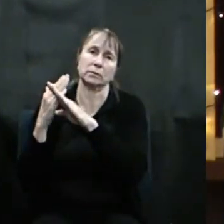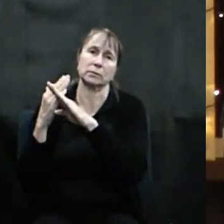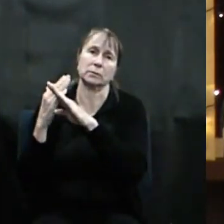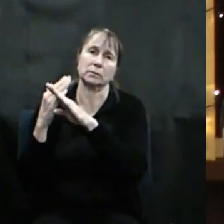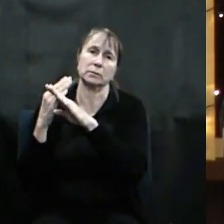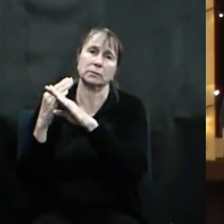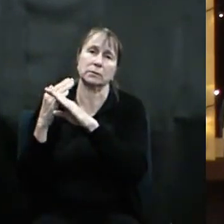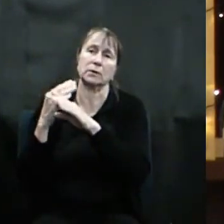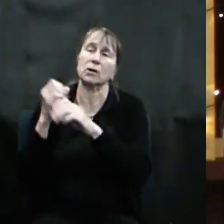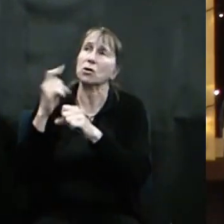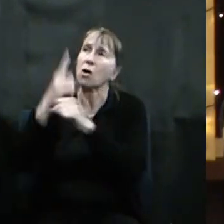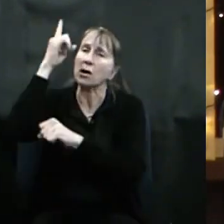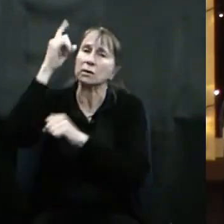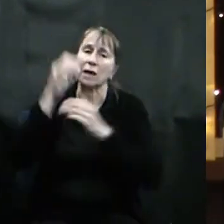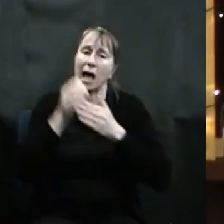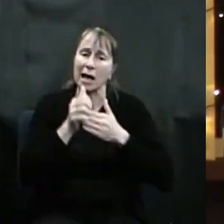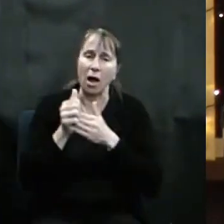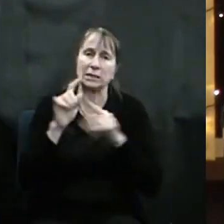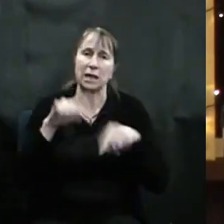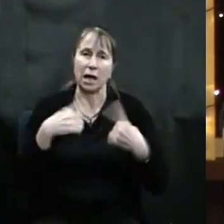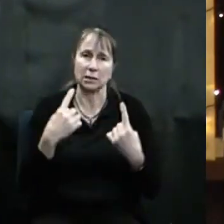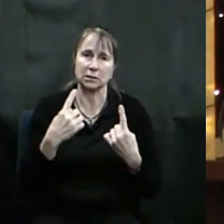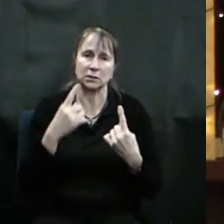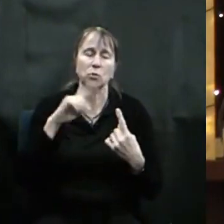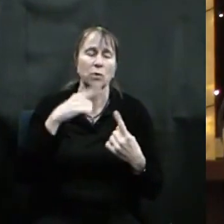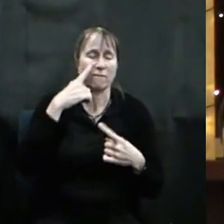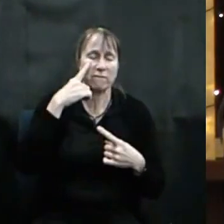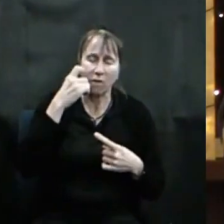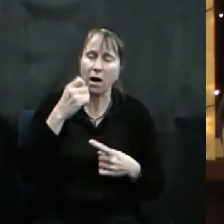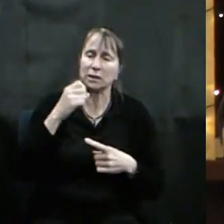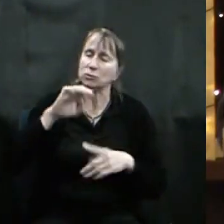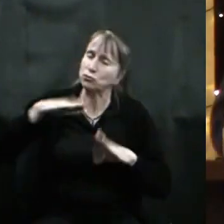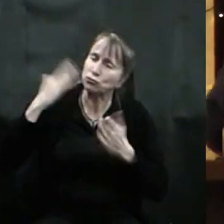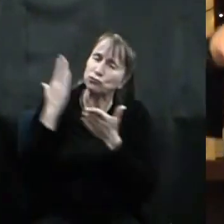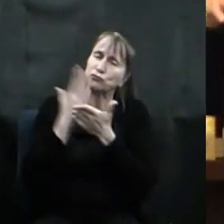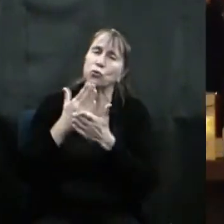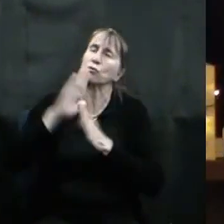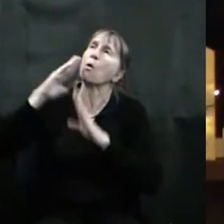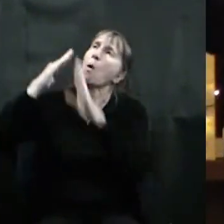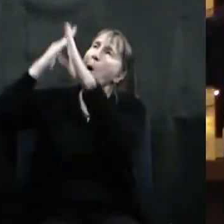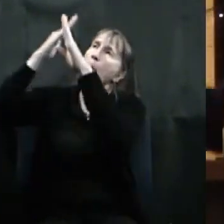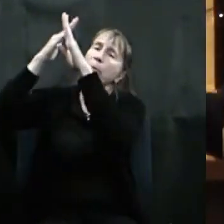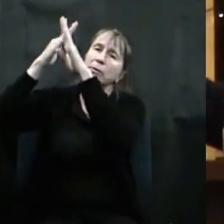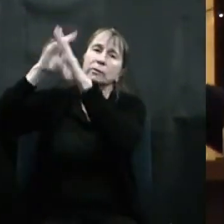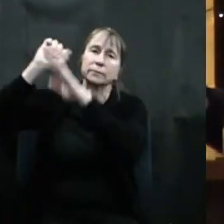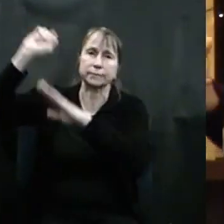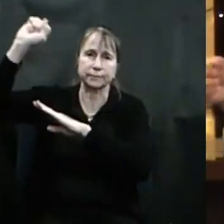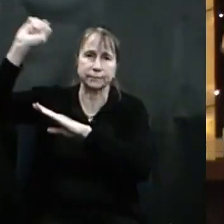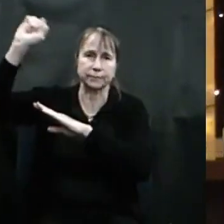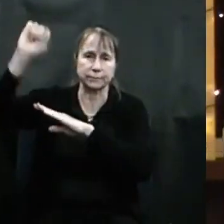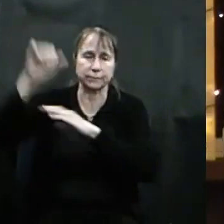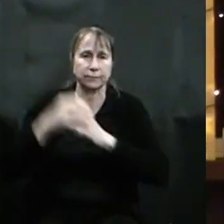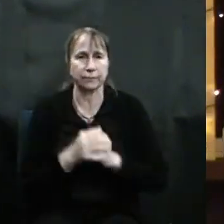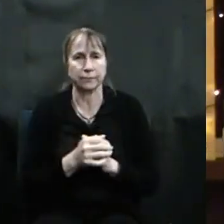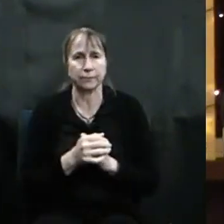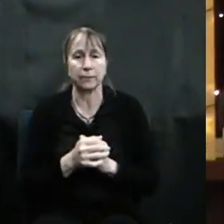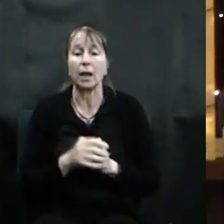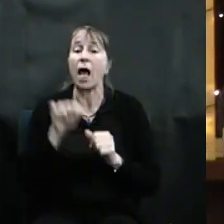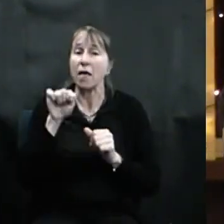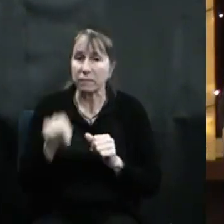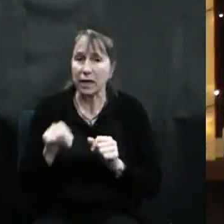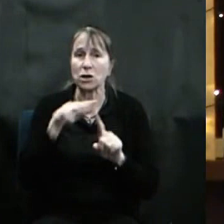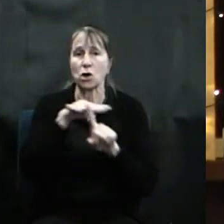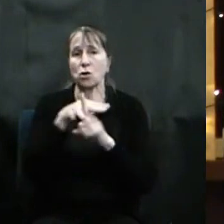there, it's there that true hope will be found. Now, it's in this context that Ezekiel was